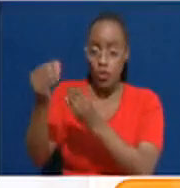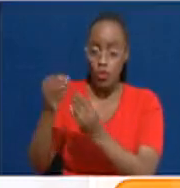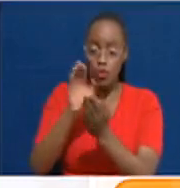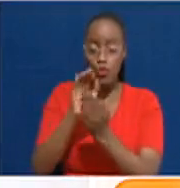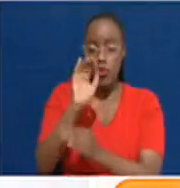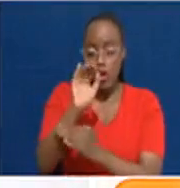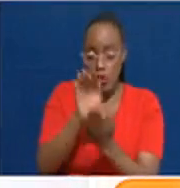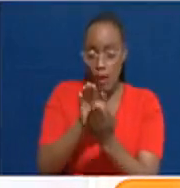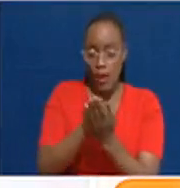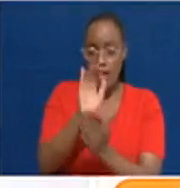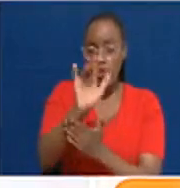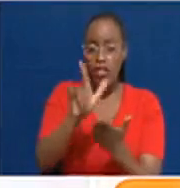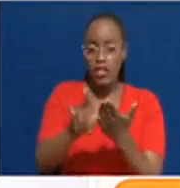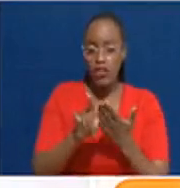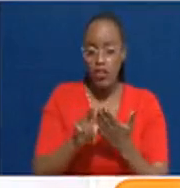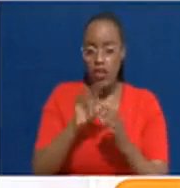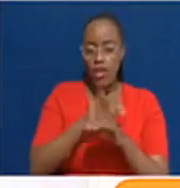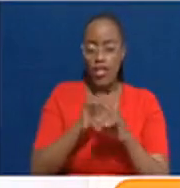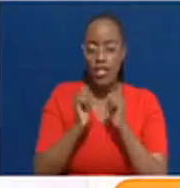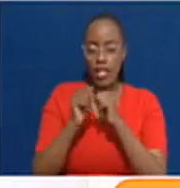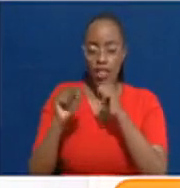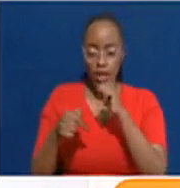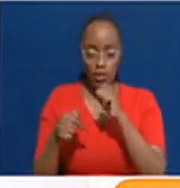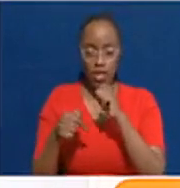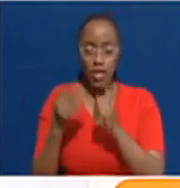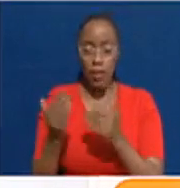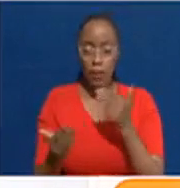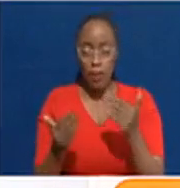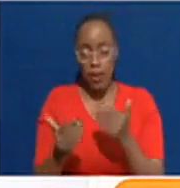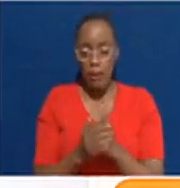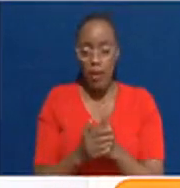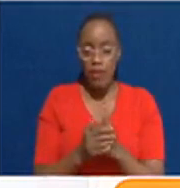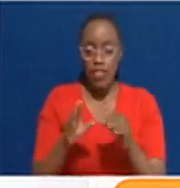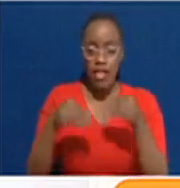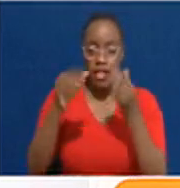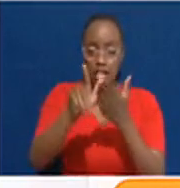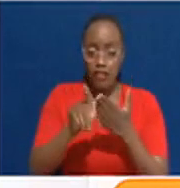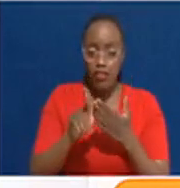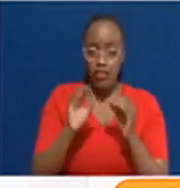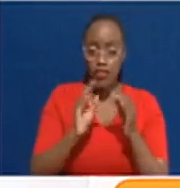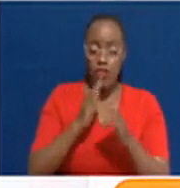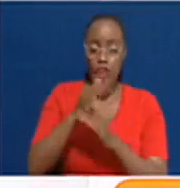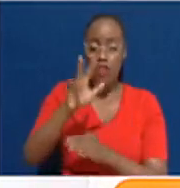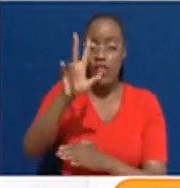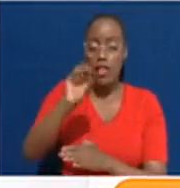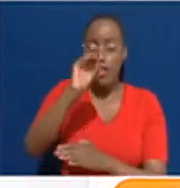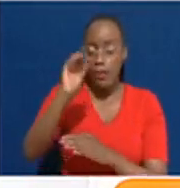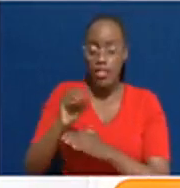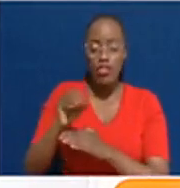loan and you are earning 10,000 shillings, they will not give you a loan of more than 30% of your